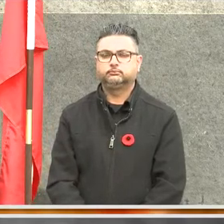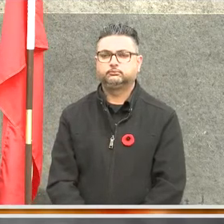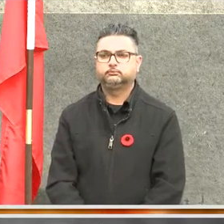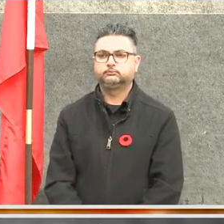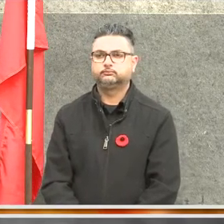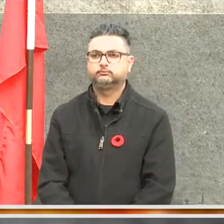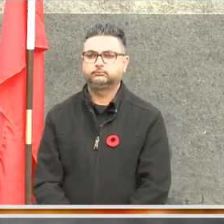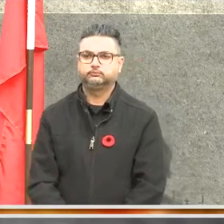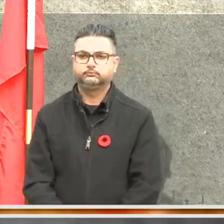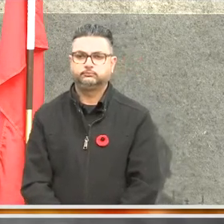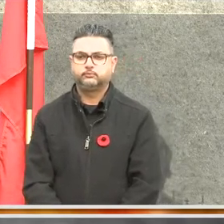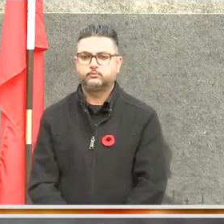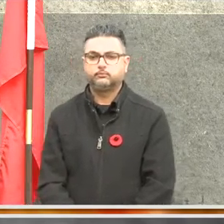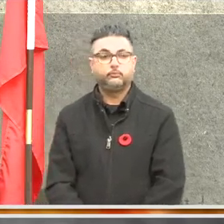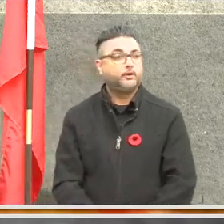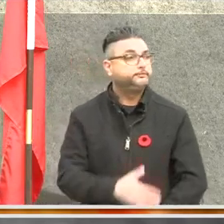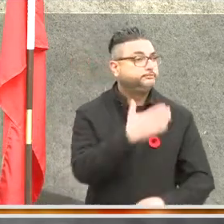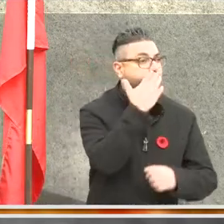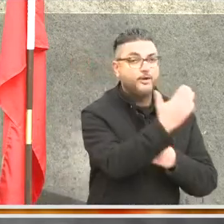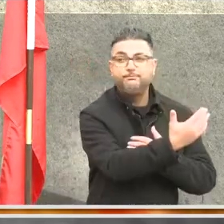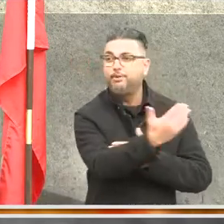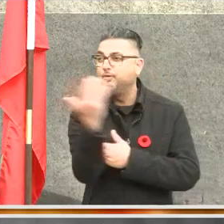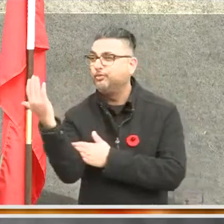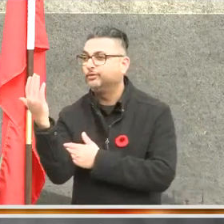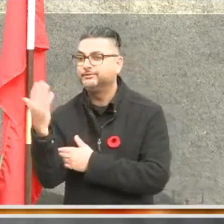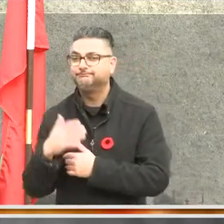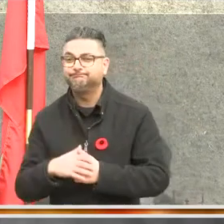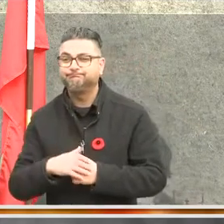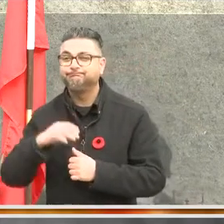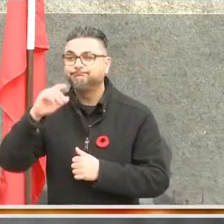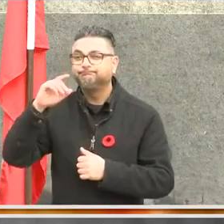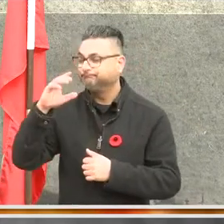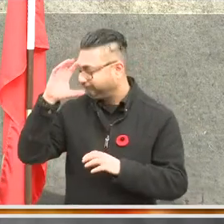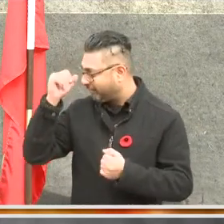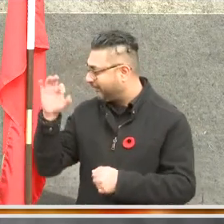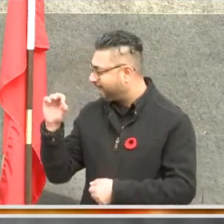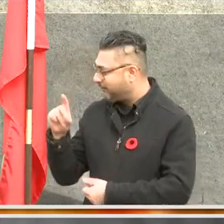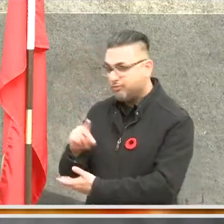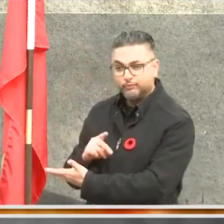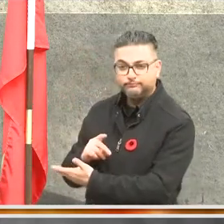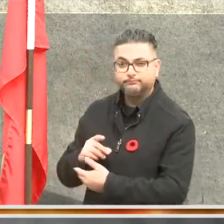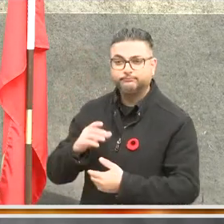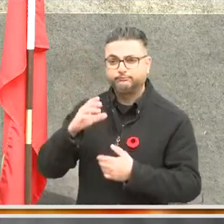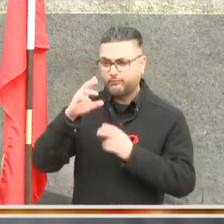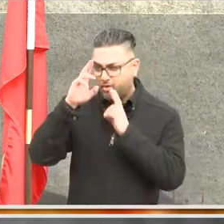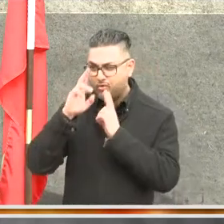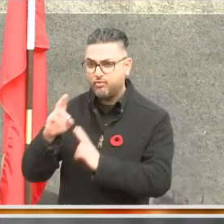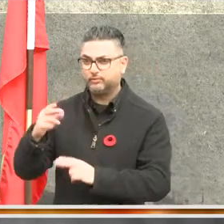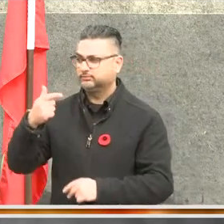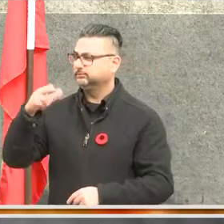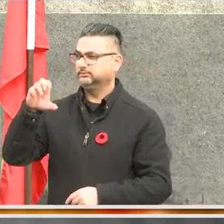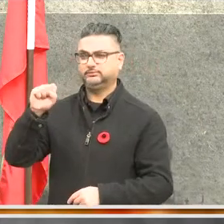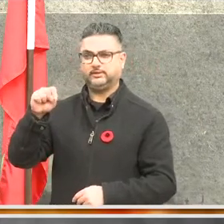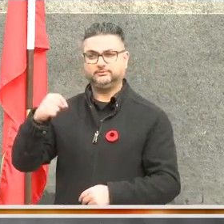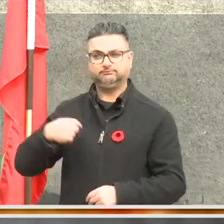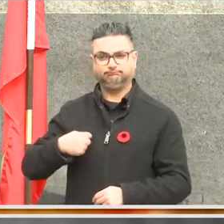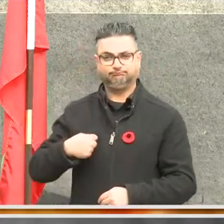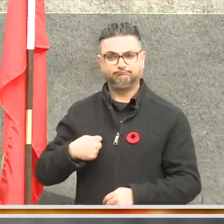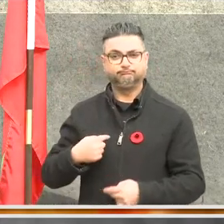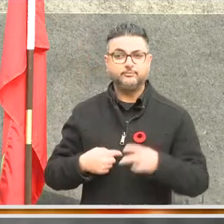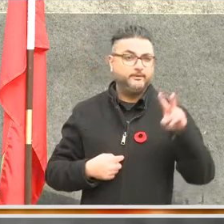Good morning, Premier Ford, distinguished guests, veterans, serving members, ladies and gentlemen.